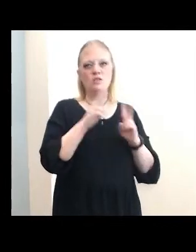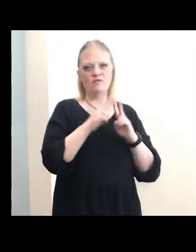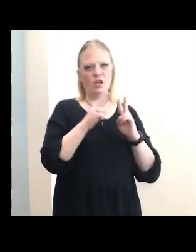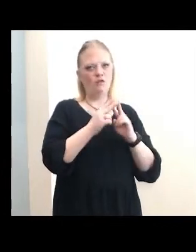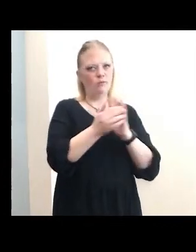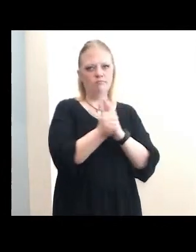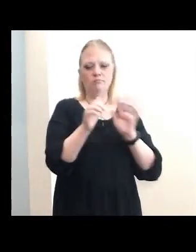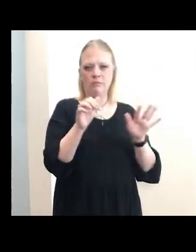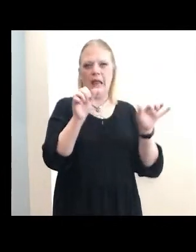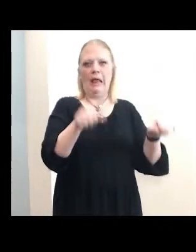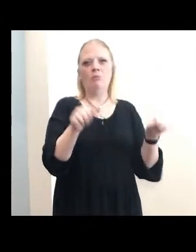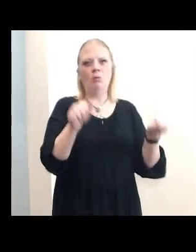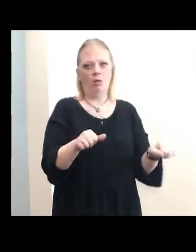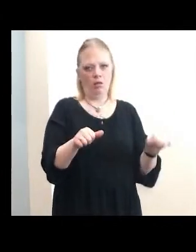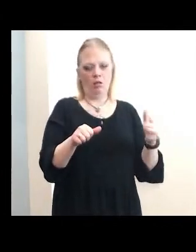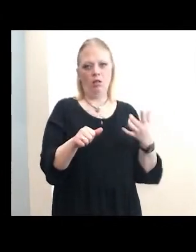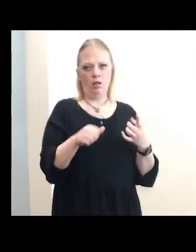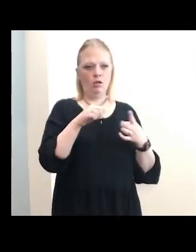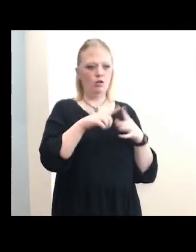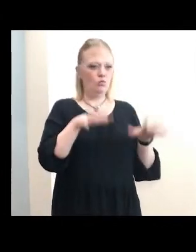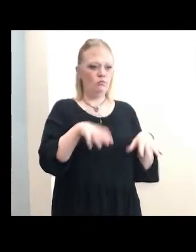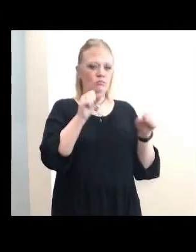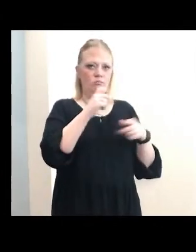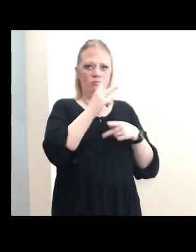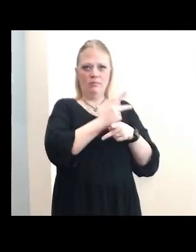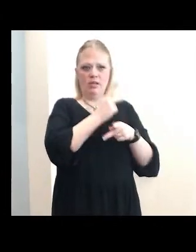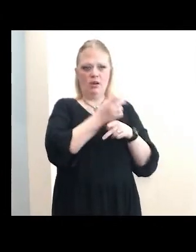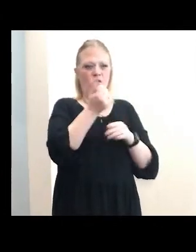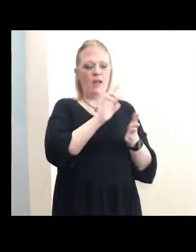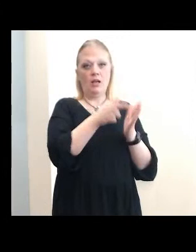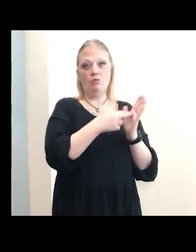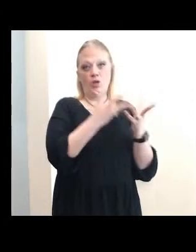handle any role in New York State government, including governor.